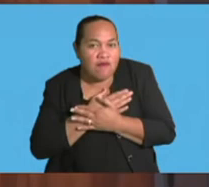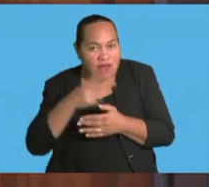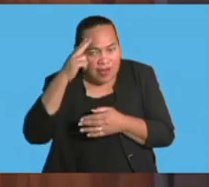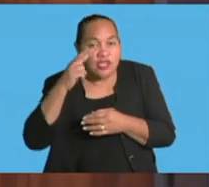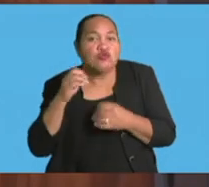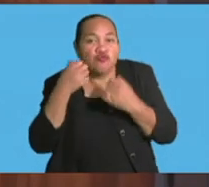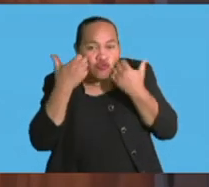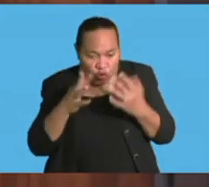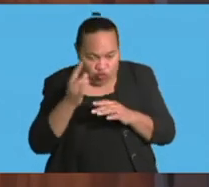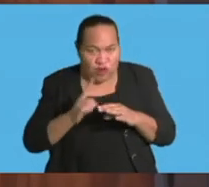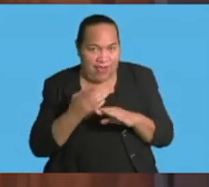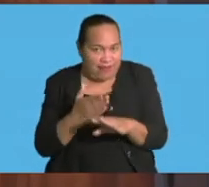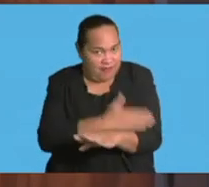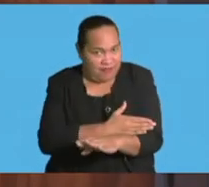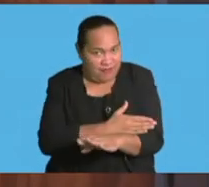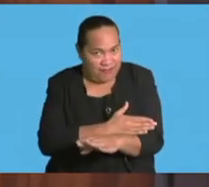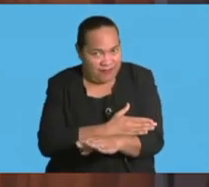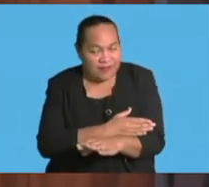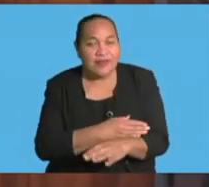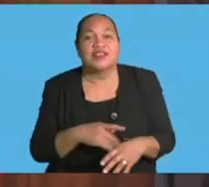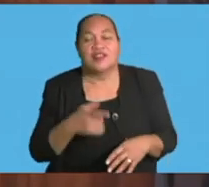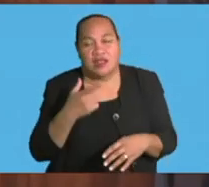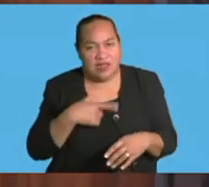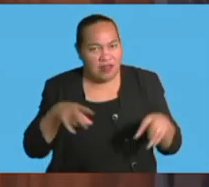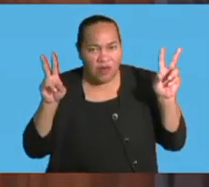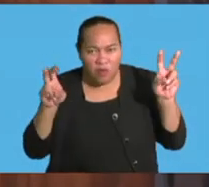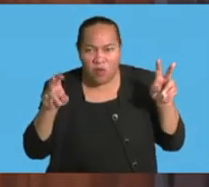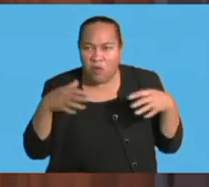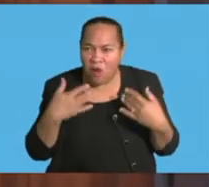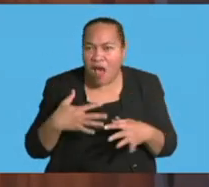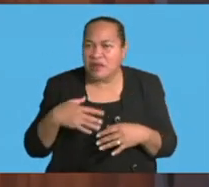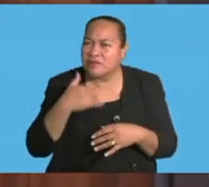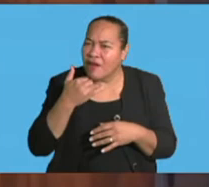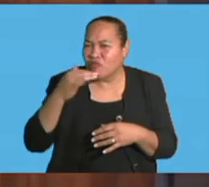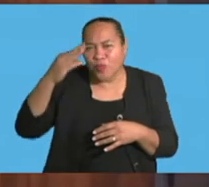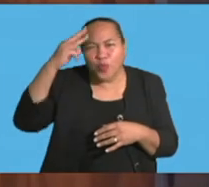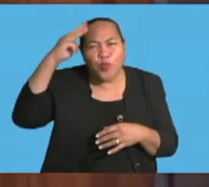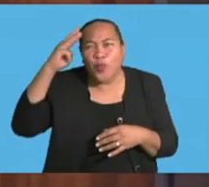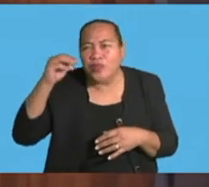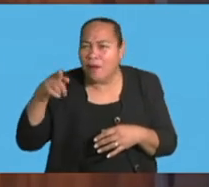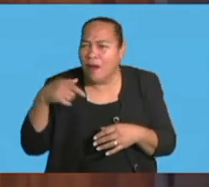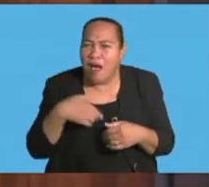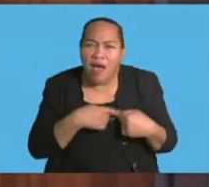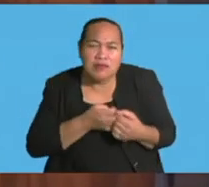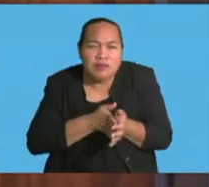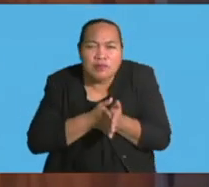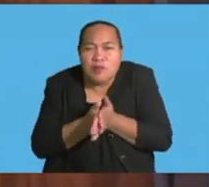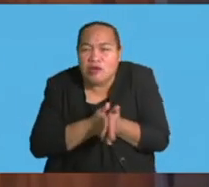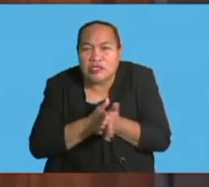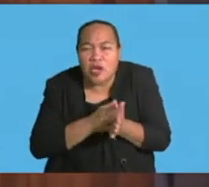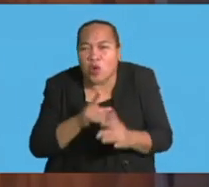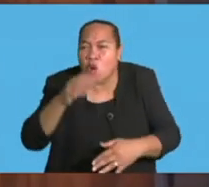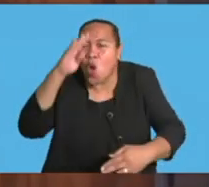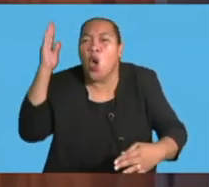today." Unquote. Mr. Speaker, sir, there is so much of wisdom, so much passion, so much of